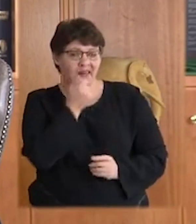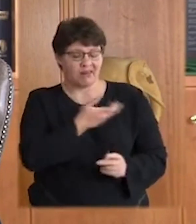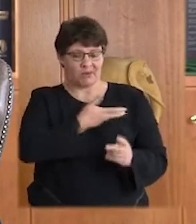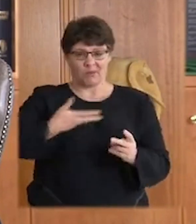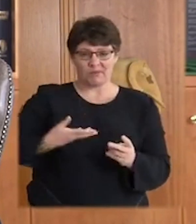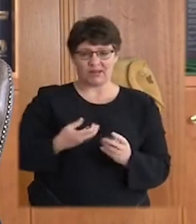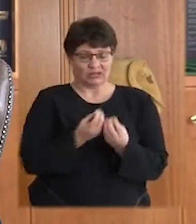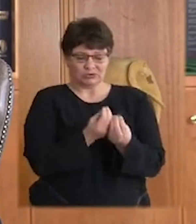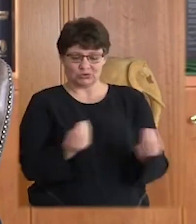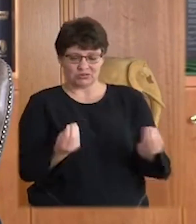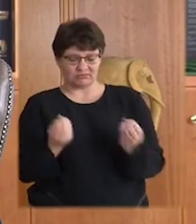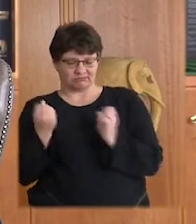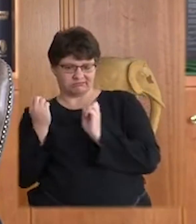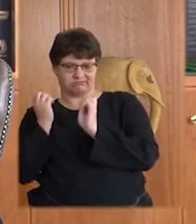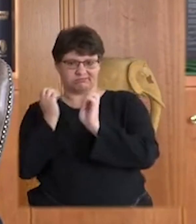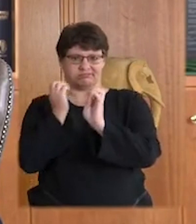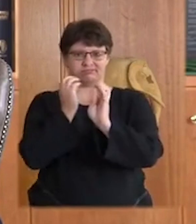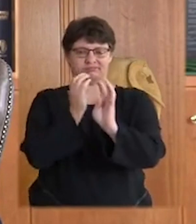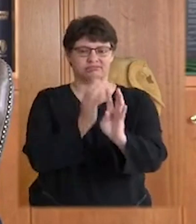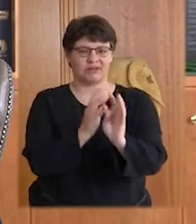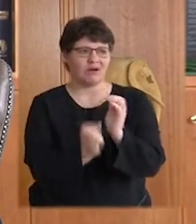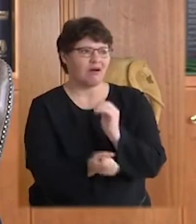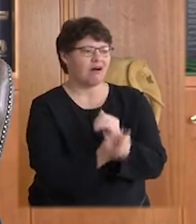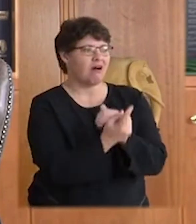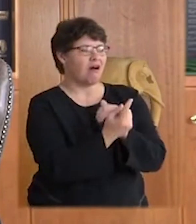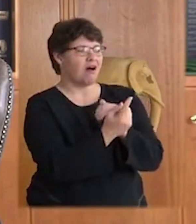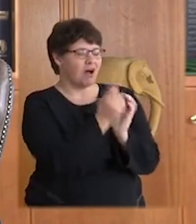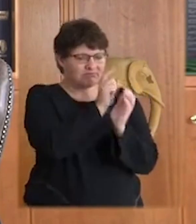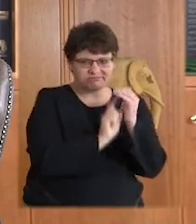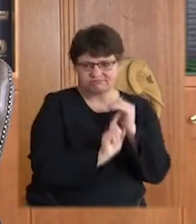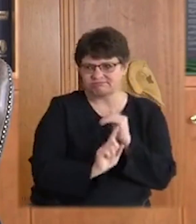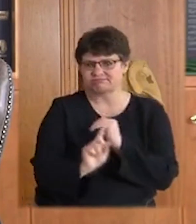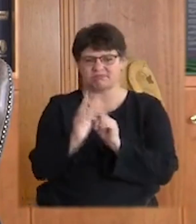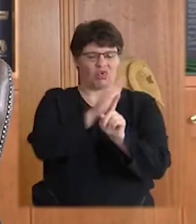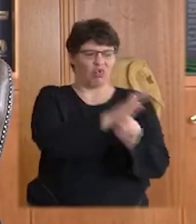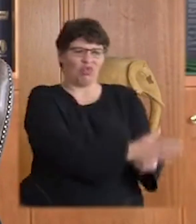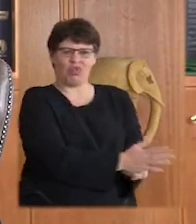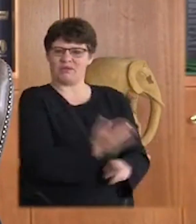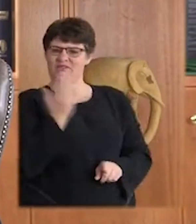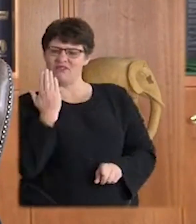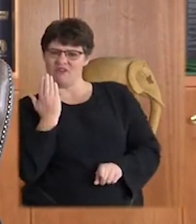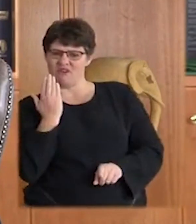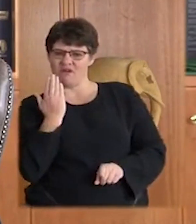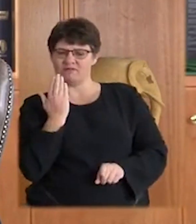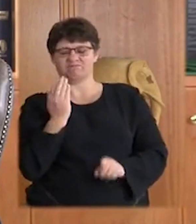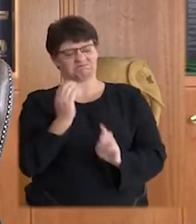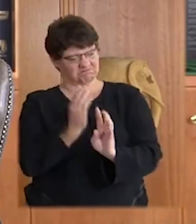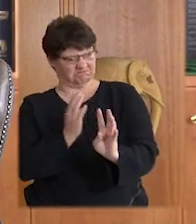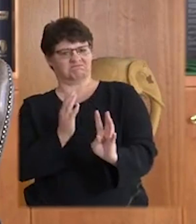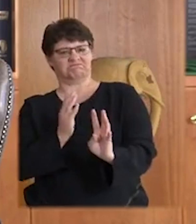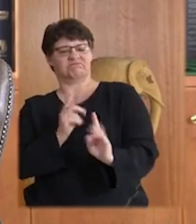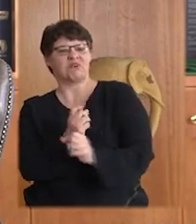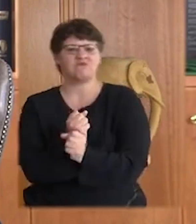and children of South Africa emerged from the dark veil of oppression to stand in the light